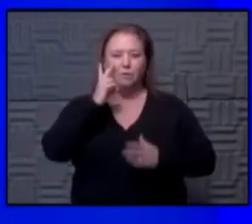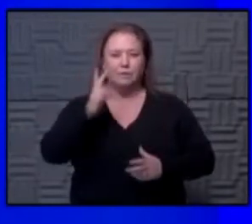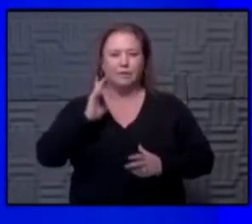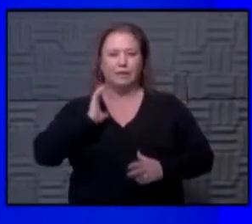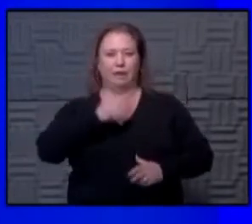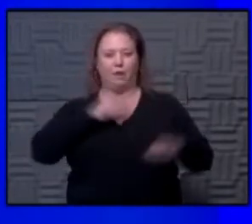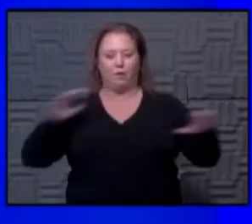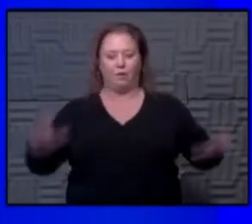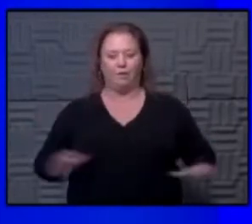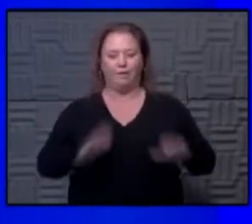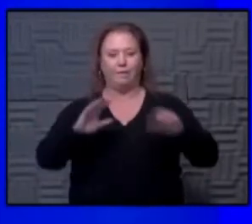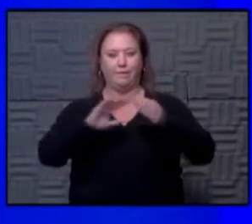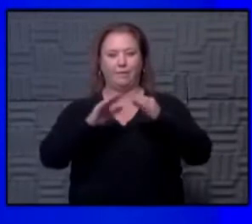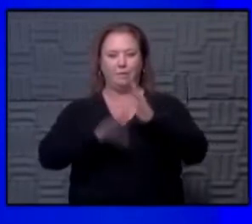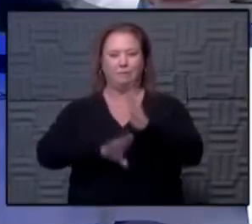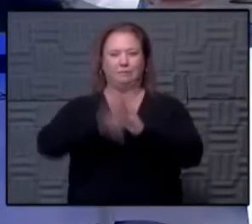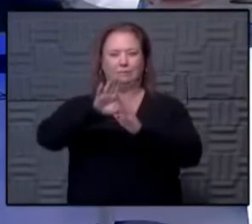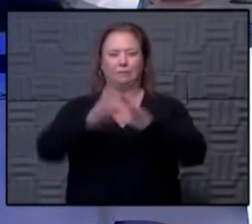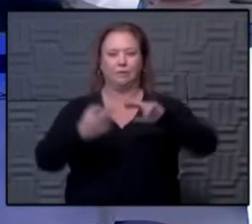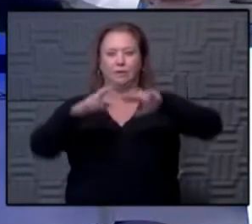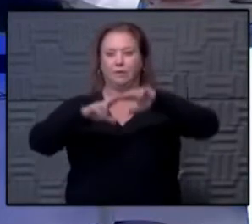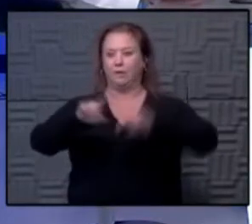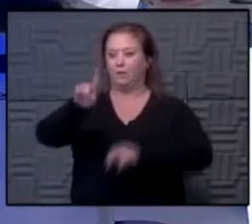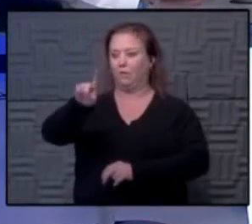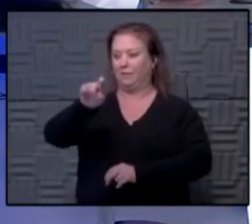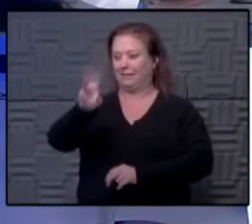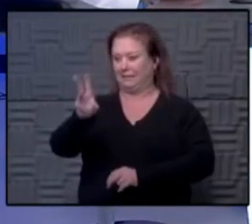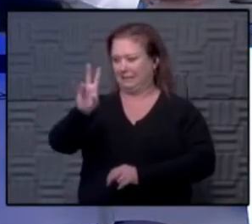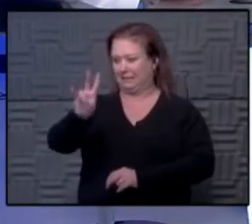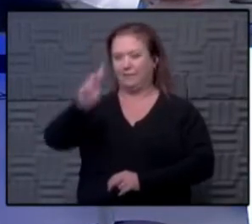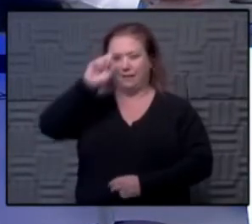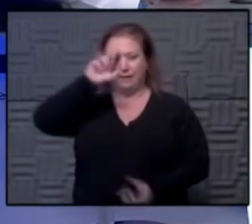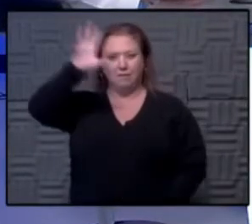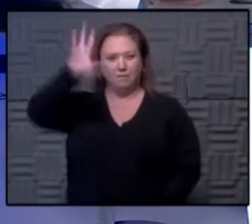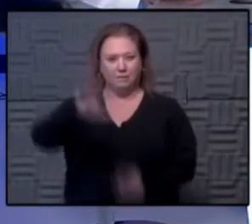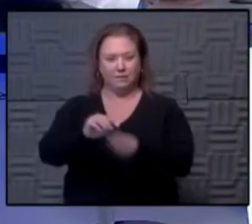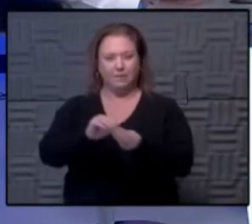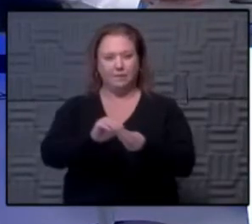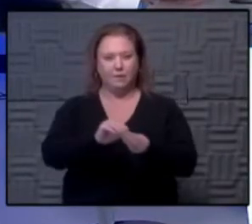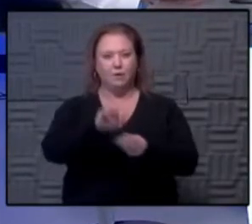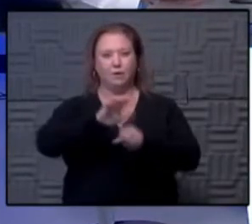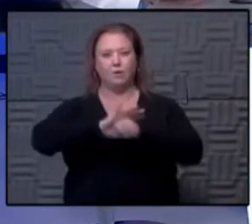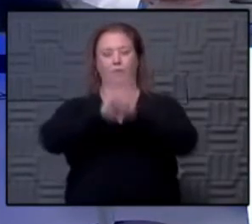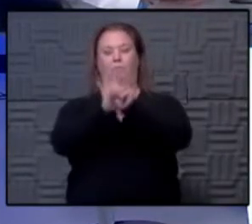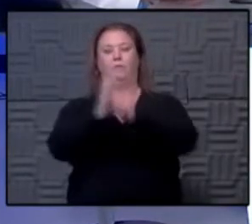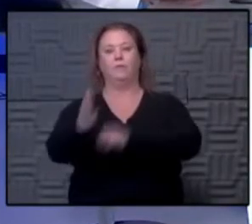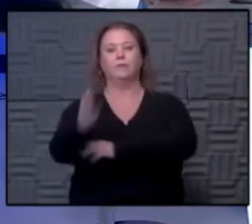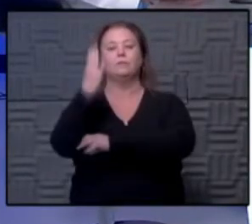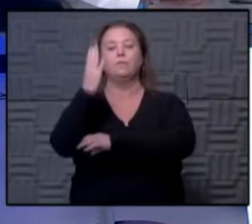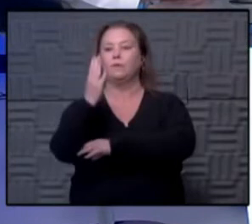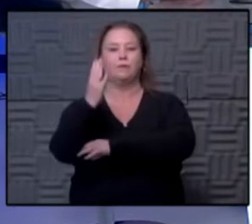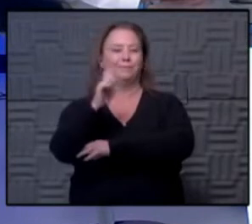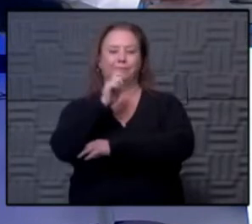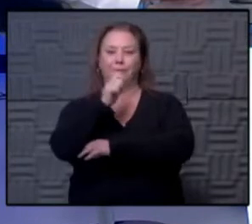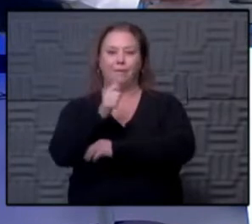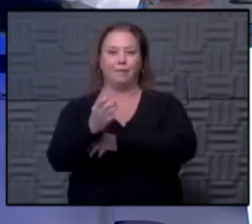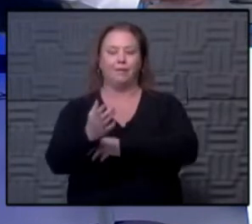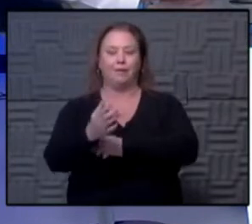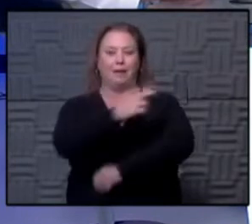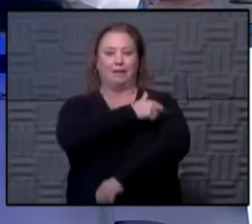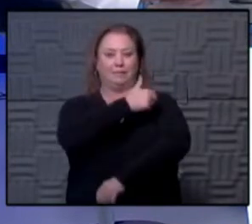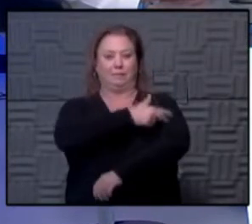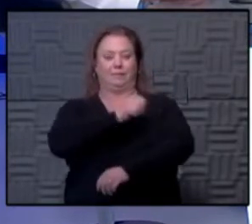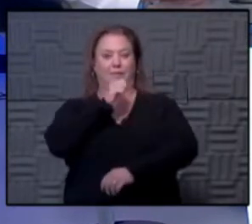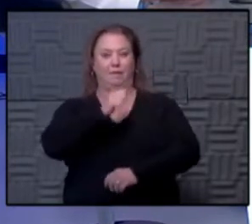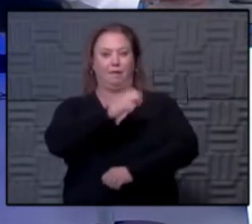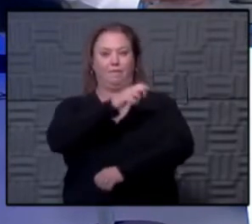our active number of patients going up. So 167, I think, total COVID patients this morning who wouldn't be in the hospital otherwise if it